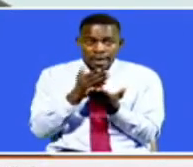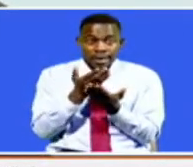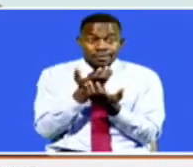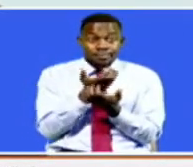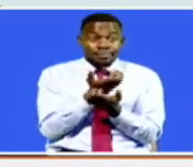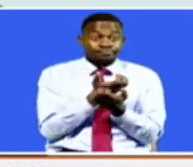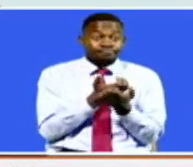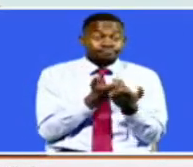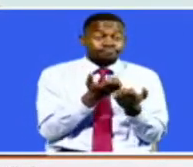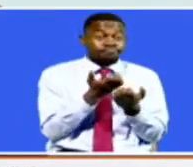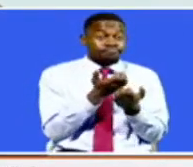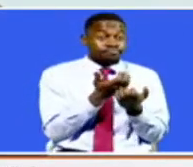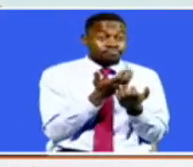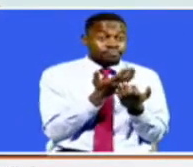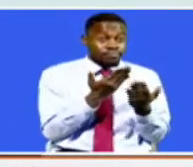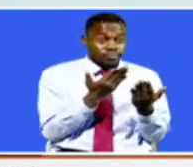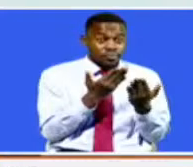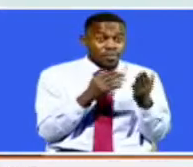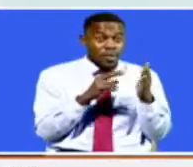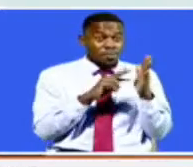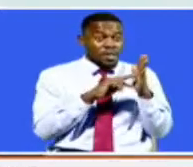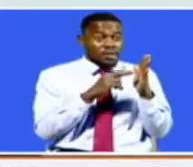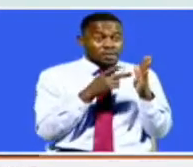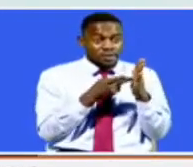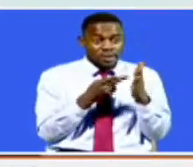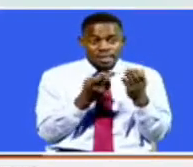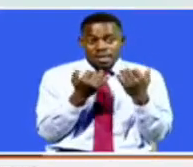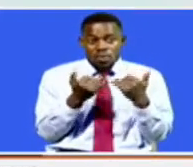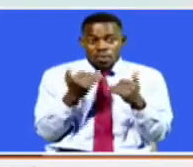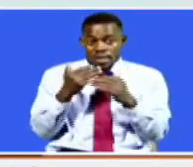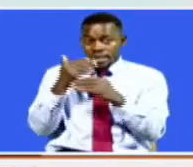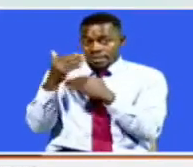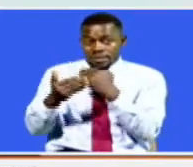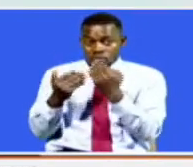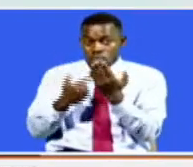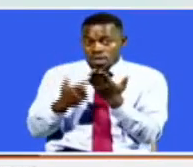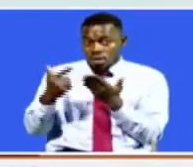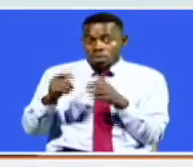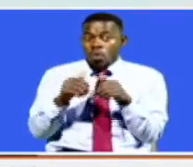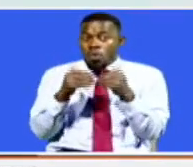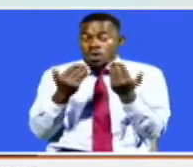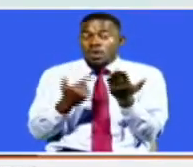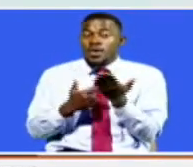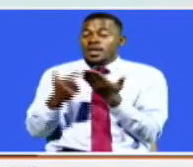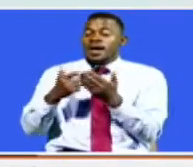nobody knows where the exchange rate is going to be next week or the week after.